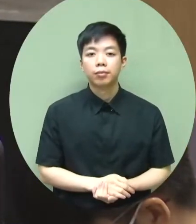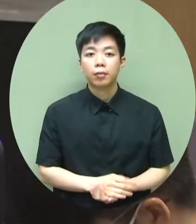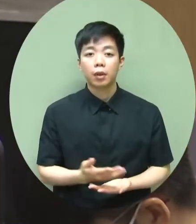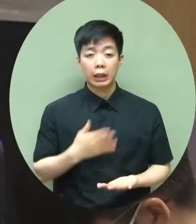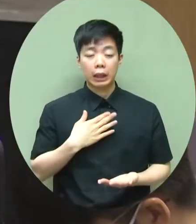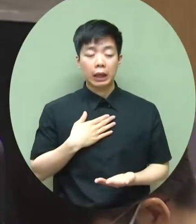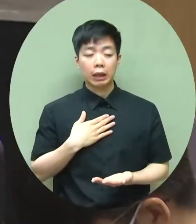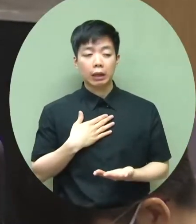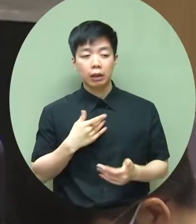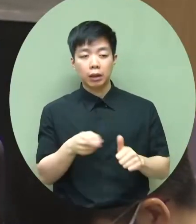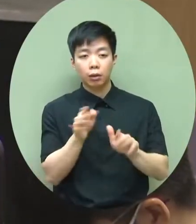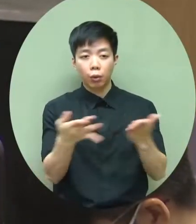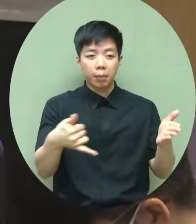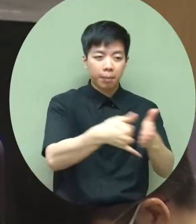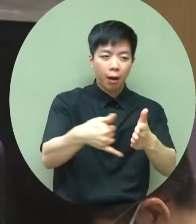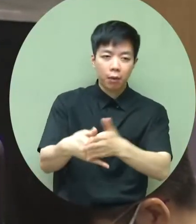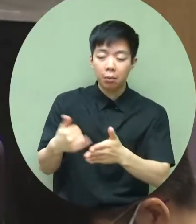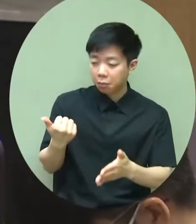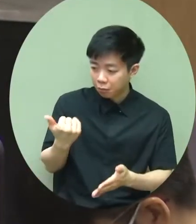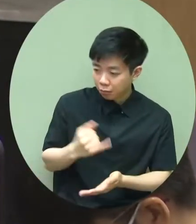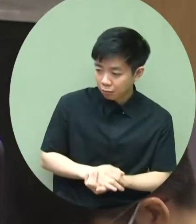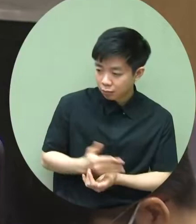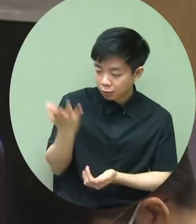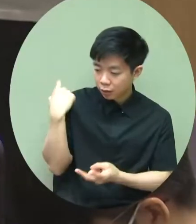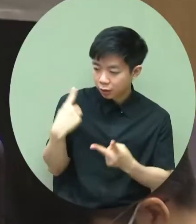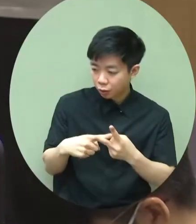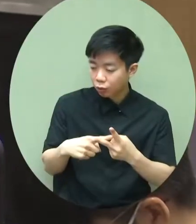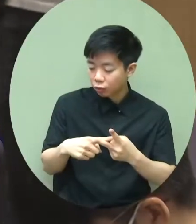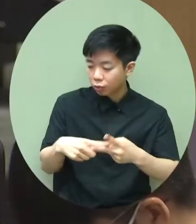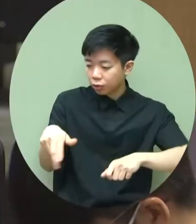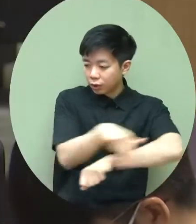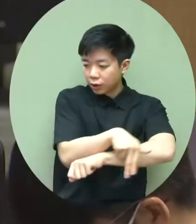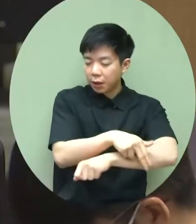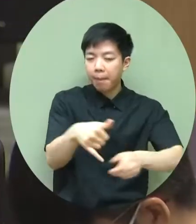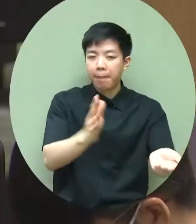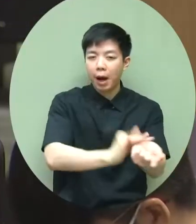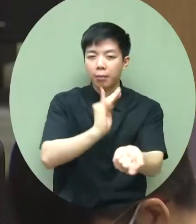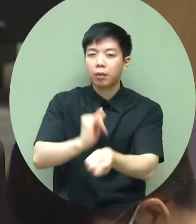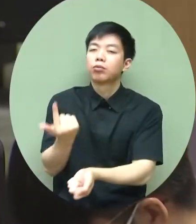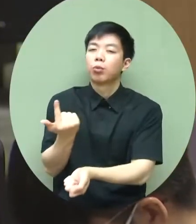how will authorities address the pricing differences as mentioned just now? Thank you.